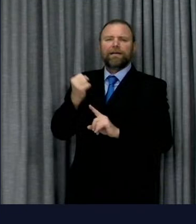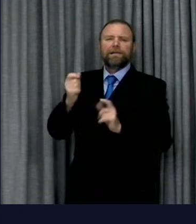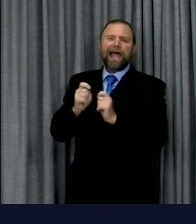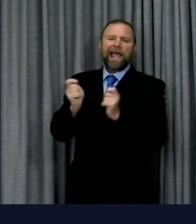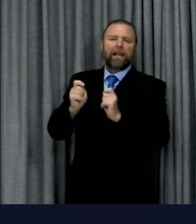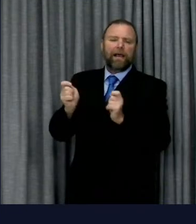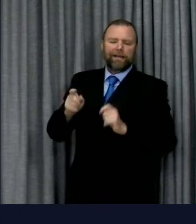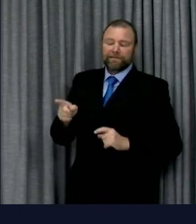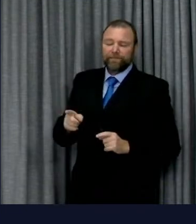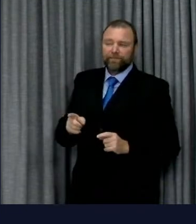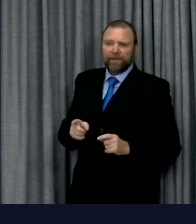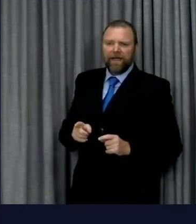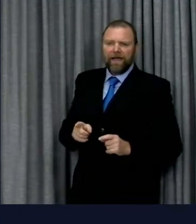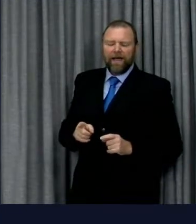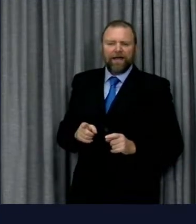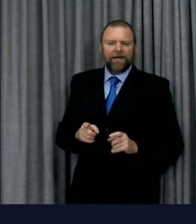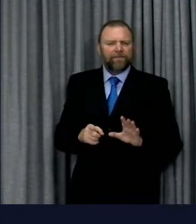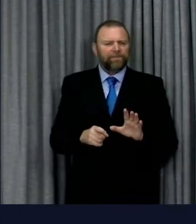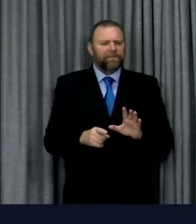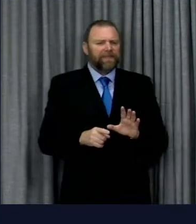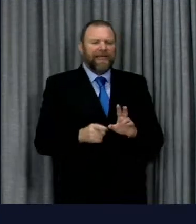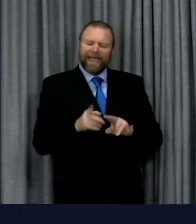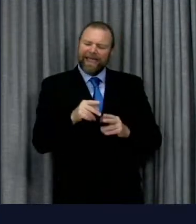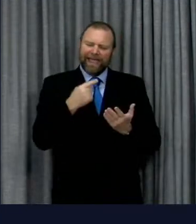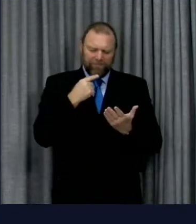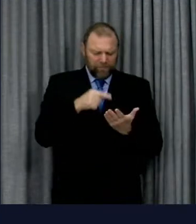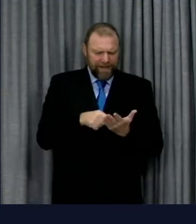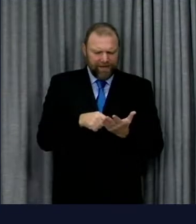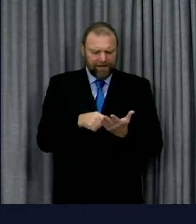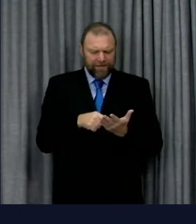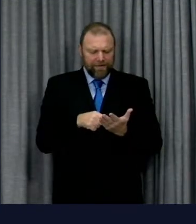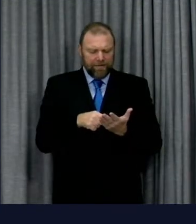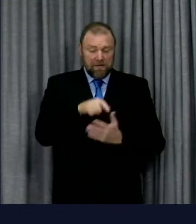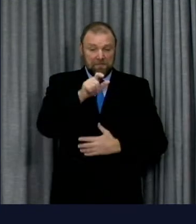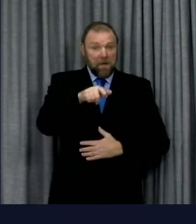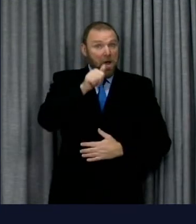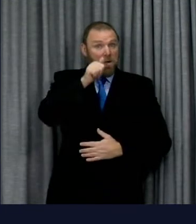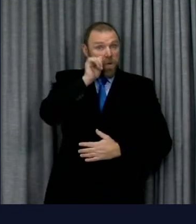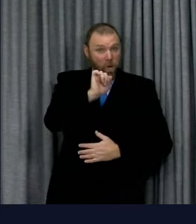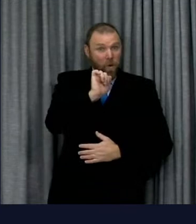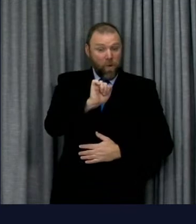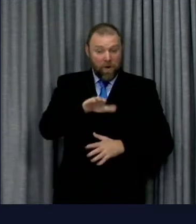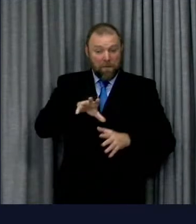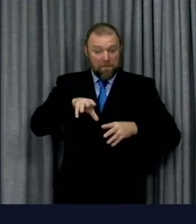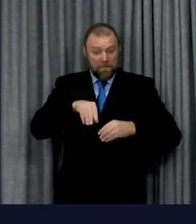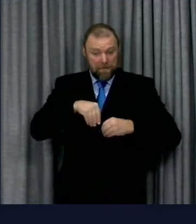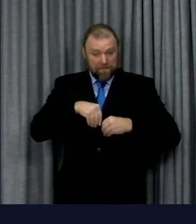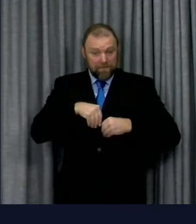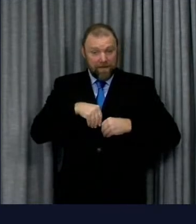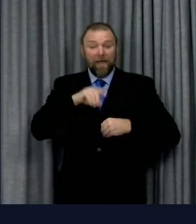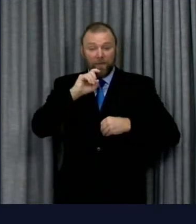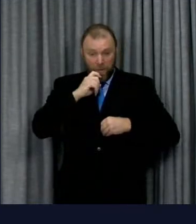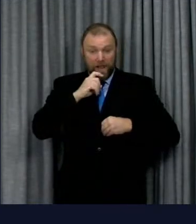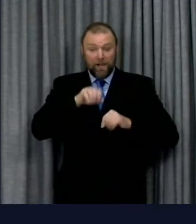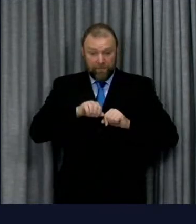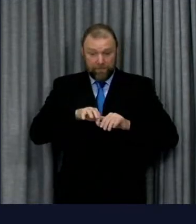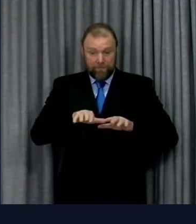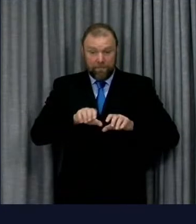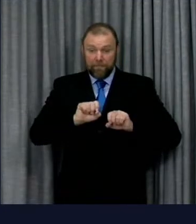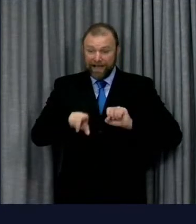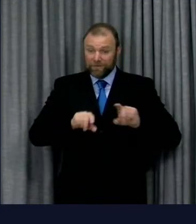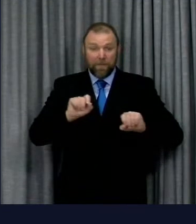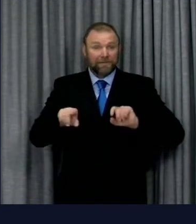headline. If you're releasing people knowing that they are infectious, knowing that they will infect